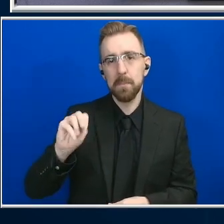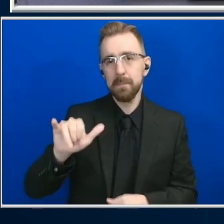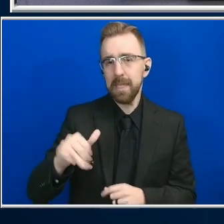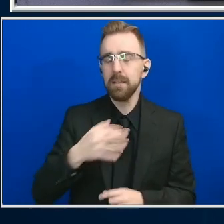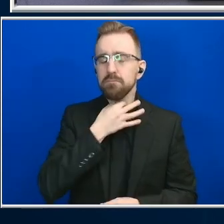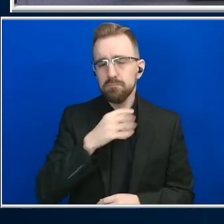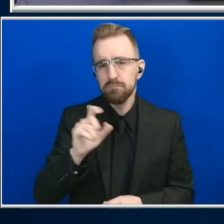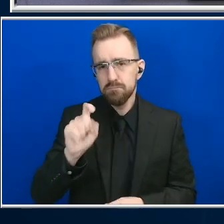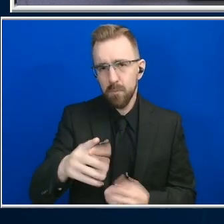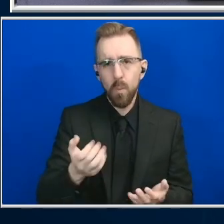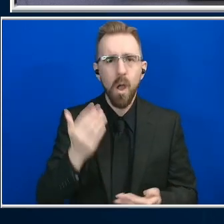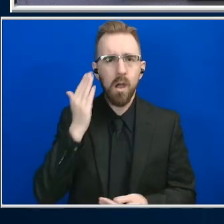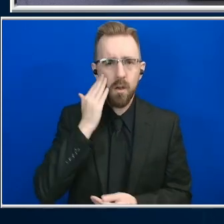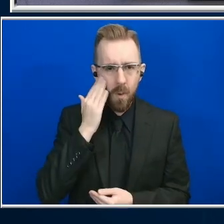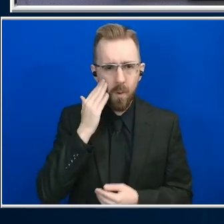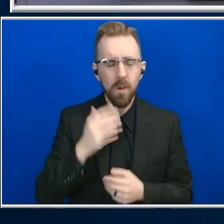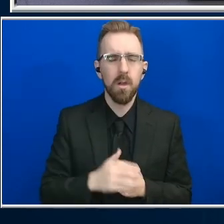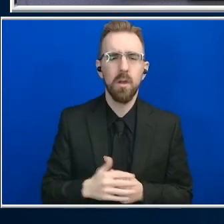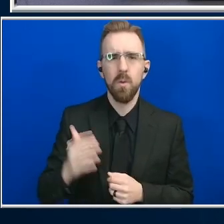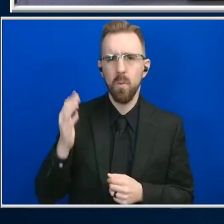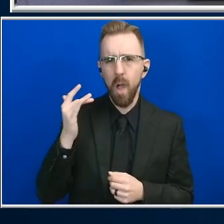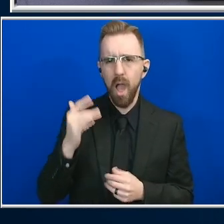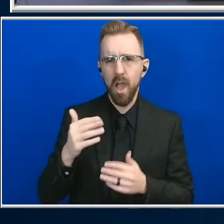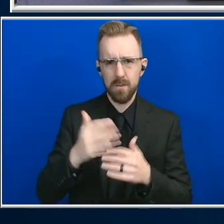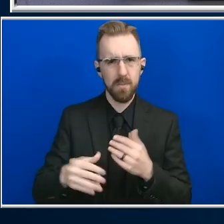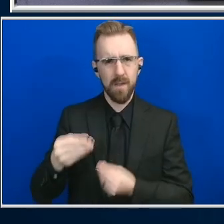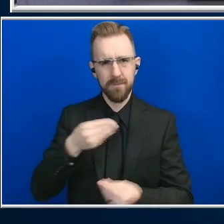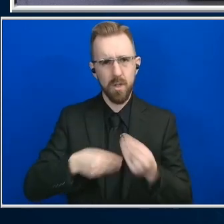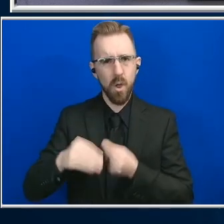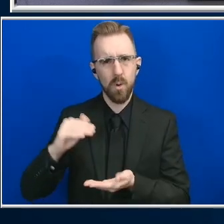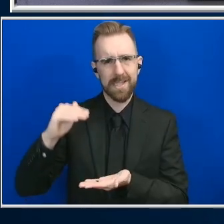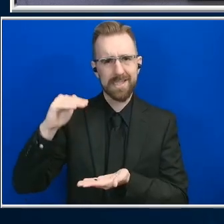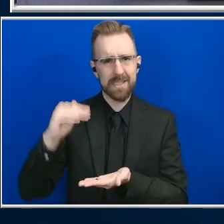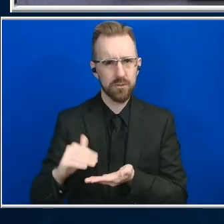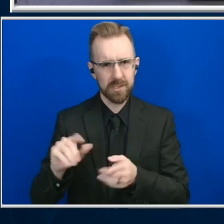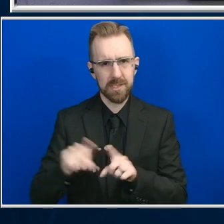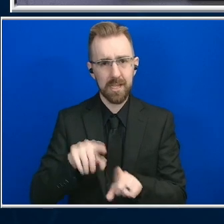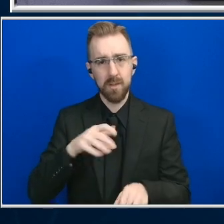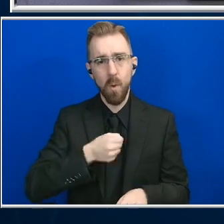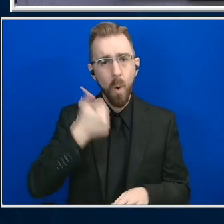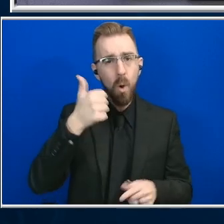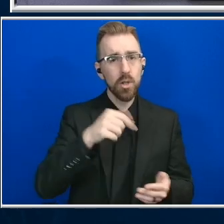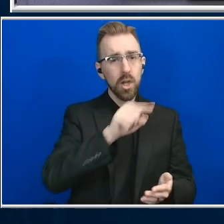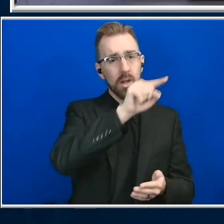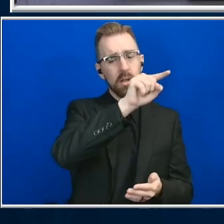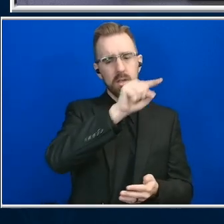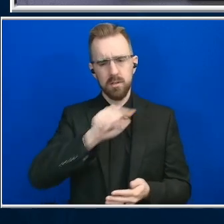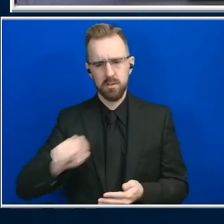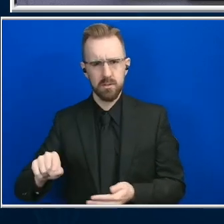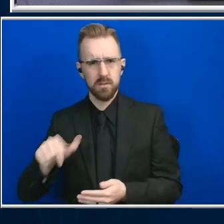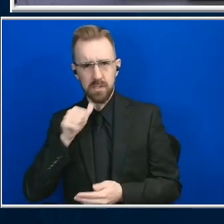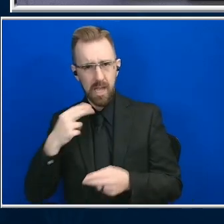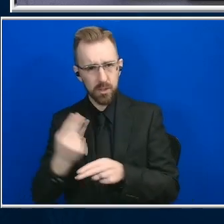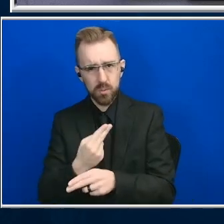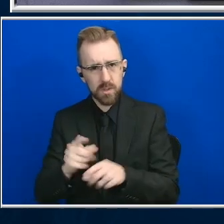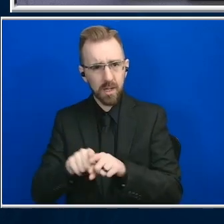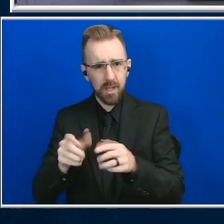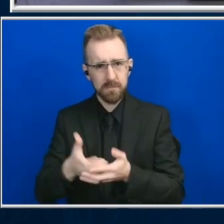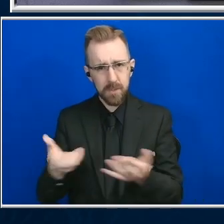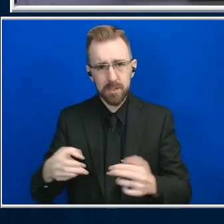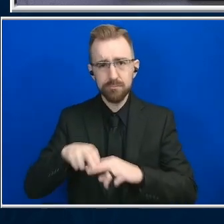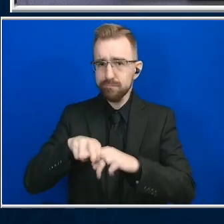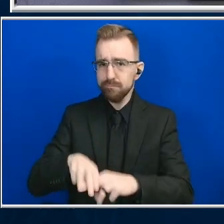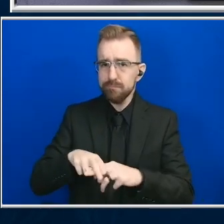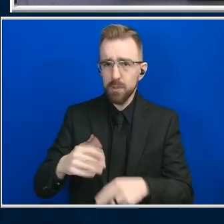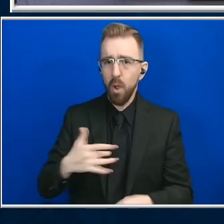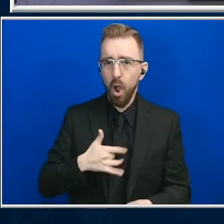know, why does the blood flow decrease as we age? Are we just not utilizing it as much so our heart doesn't give it to our